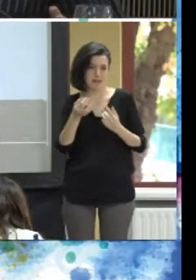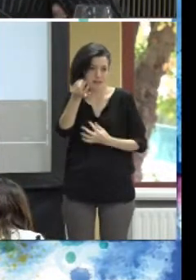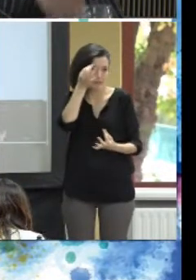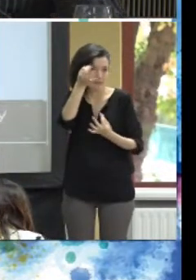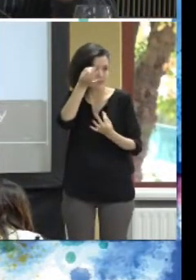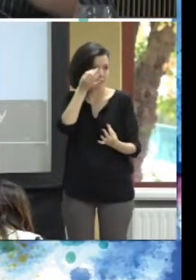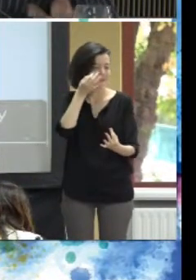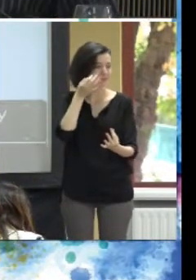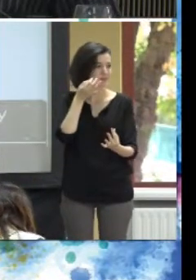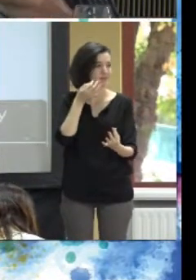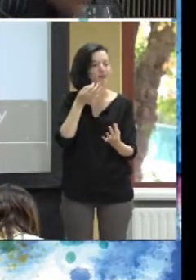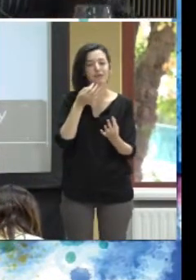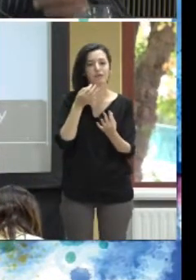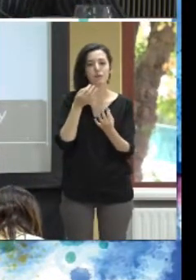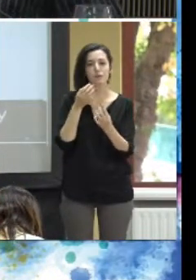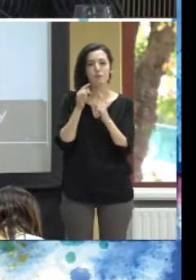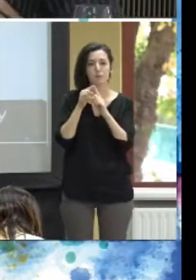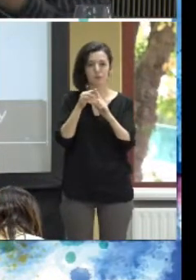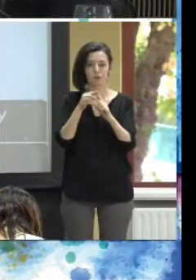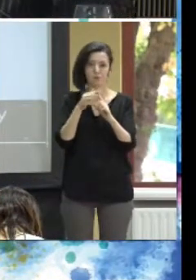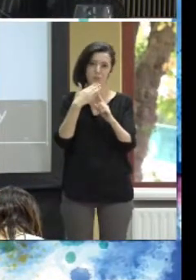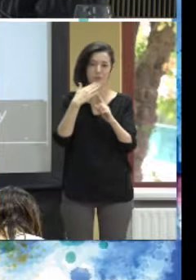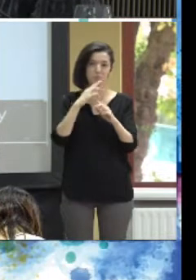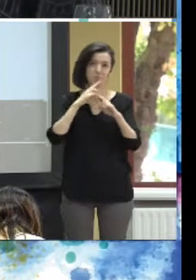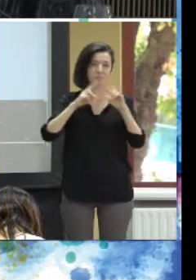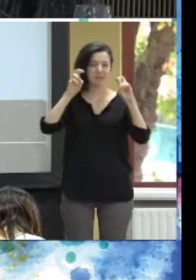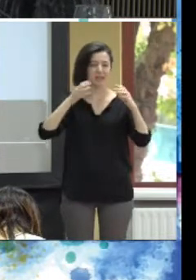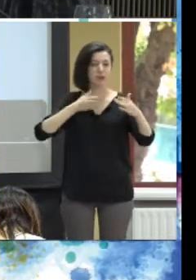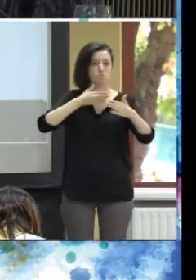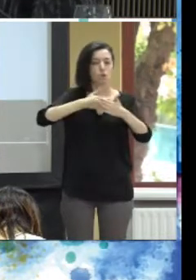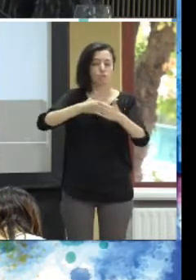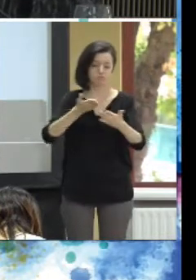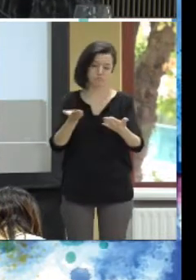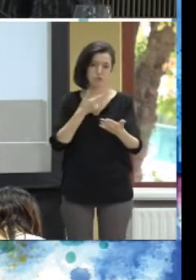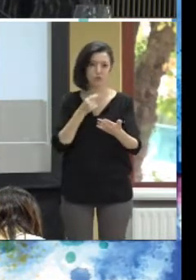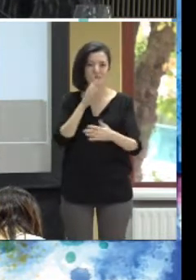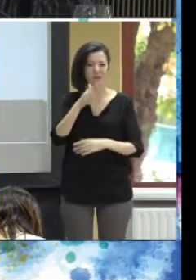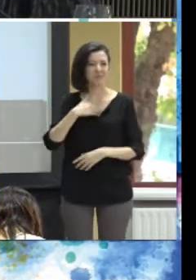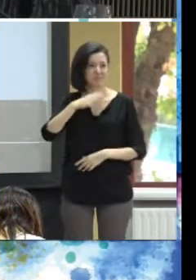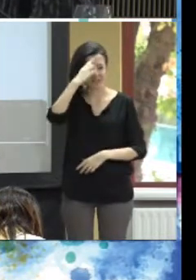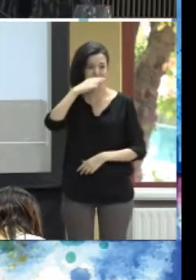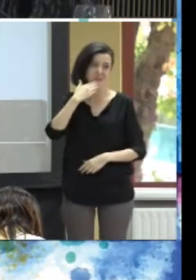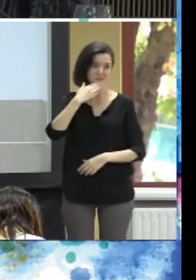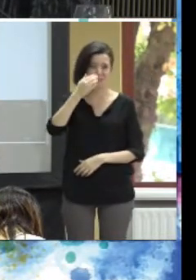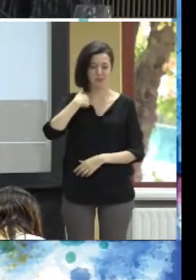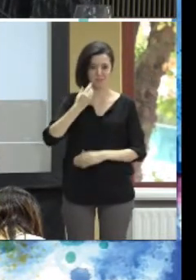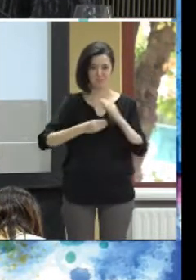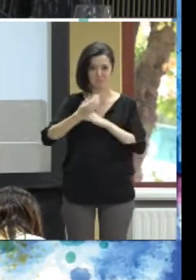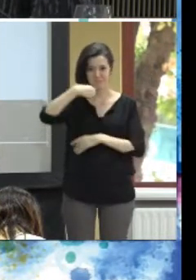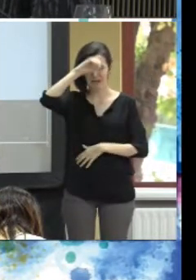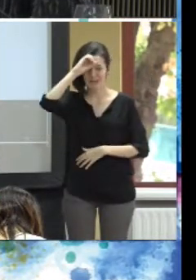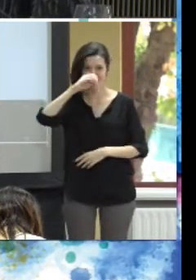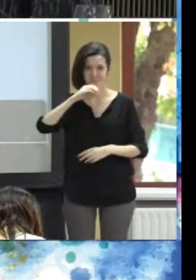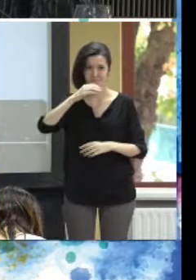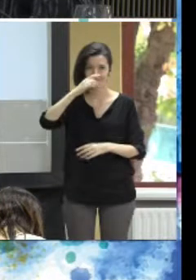wall, but no airport either. And but just build your little box of information just